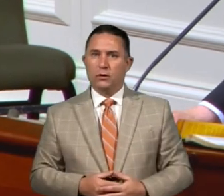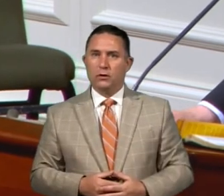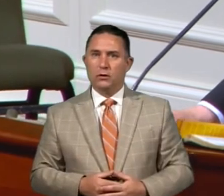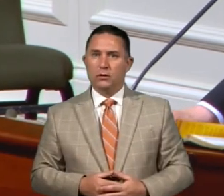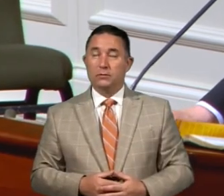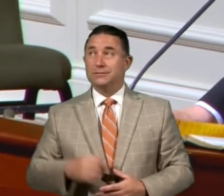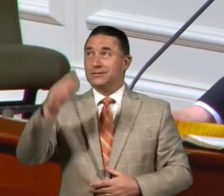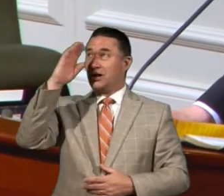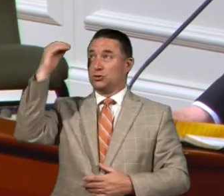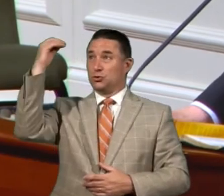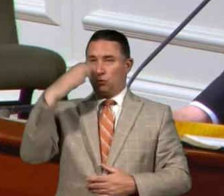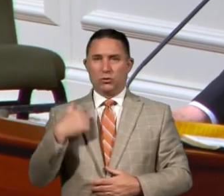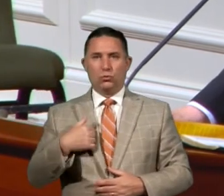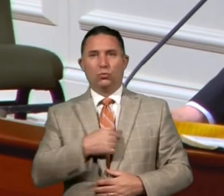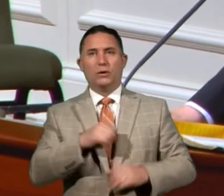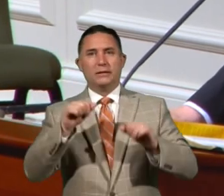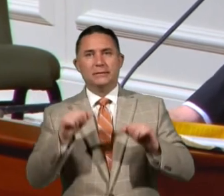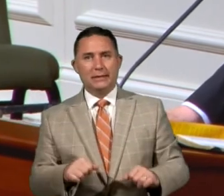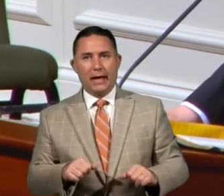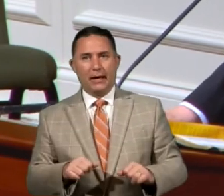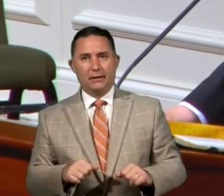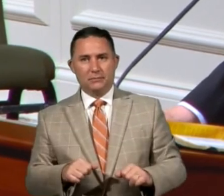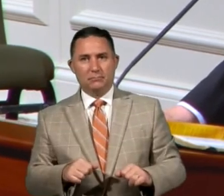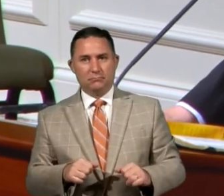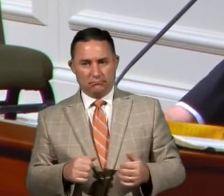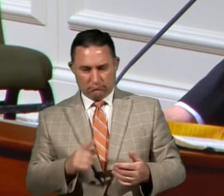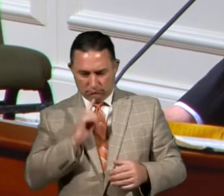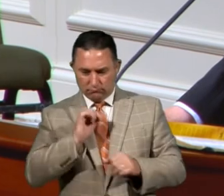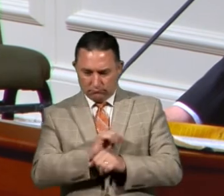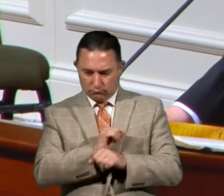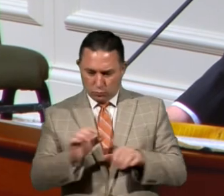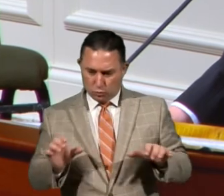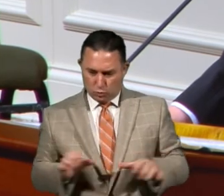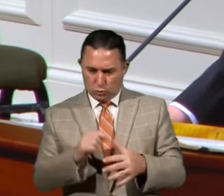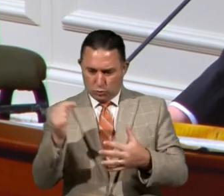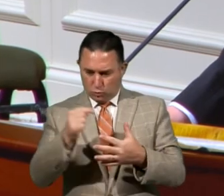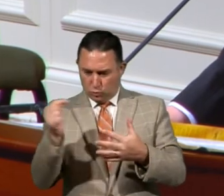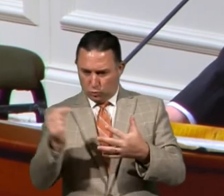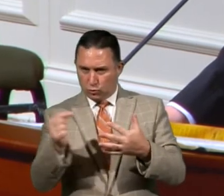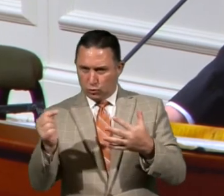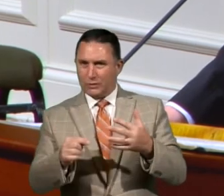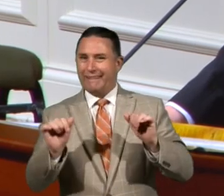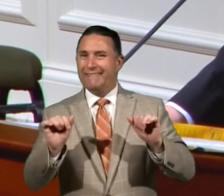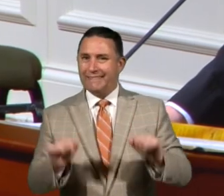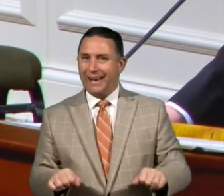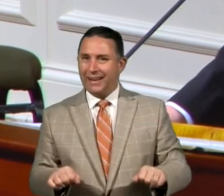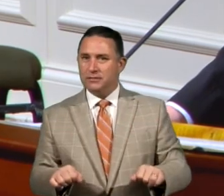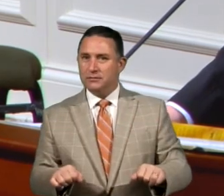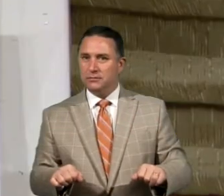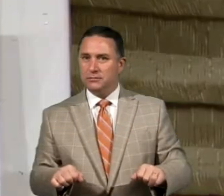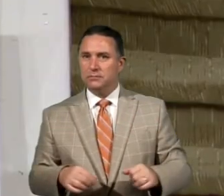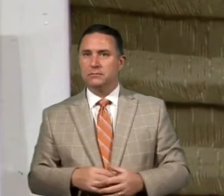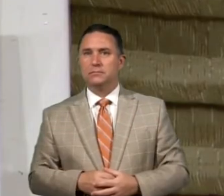And by God's grace, we can be every bit of this. Every bit.